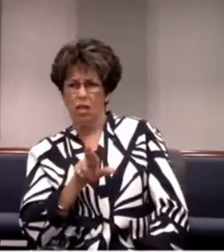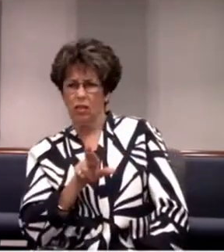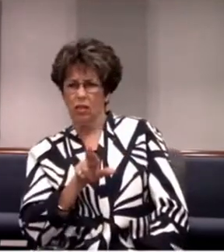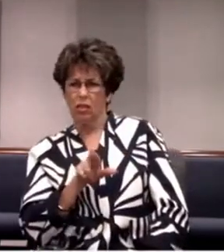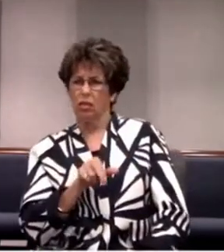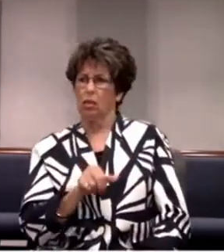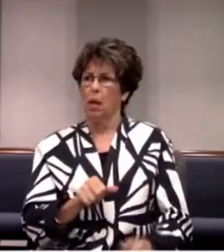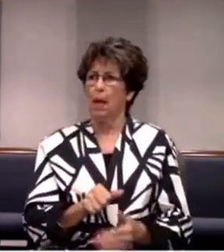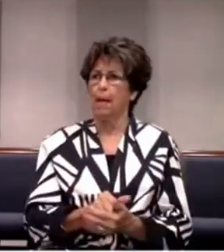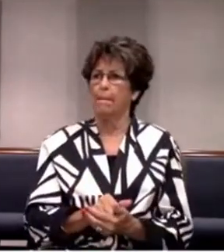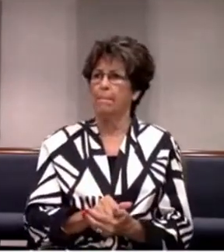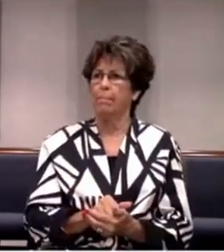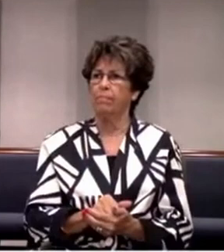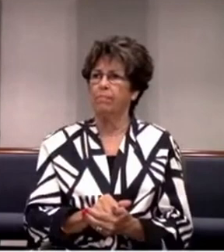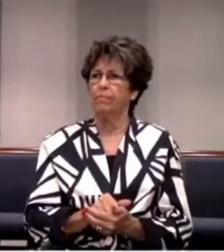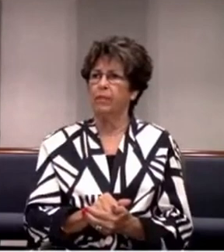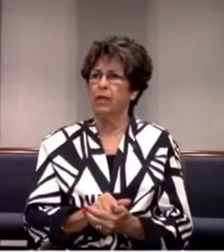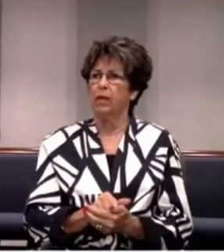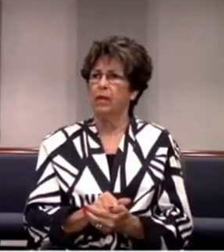practicing.